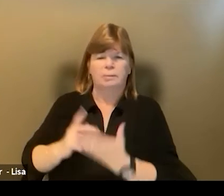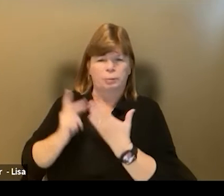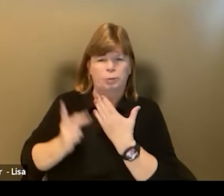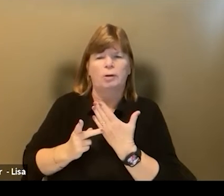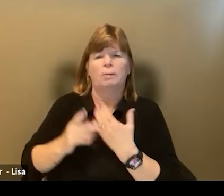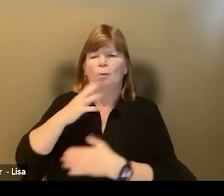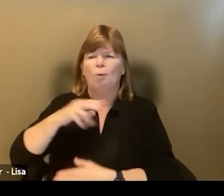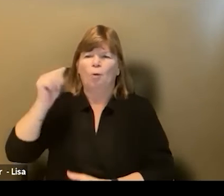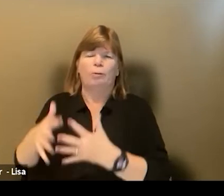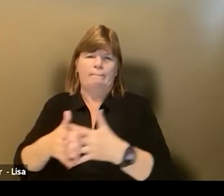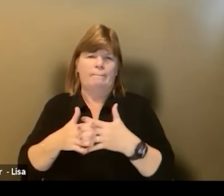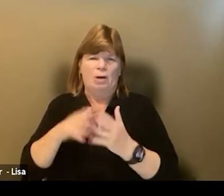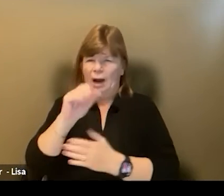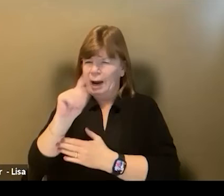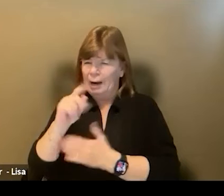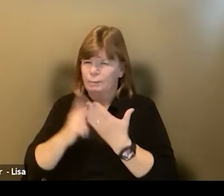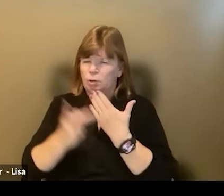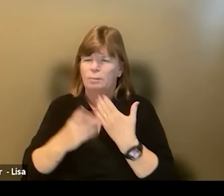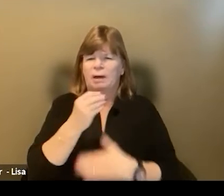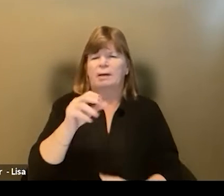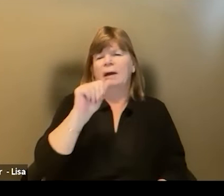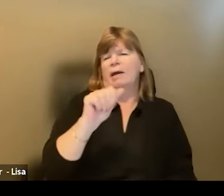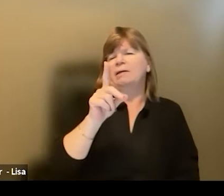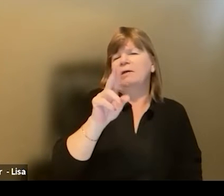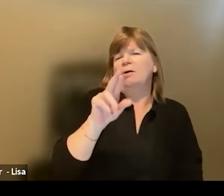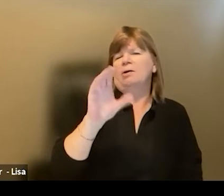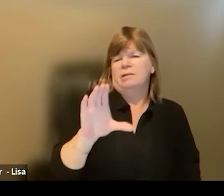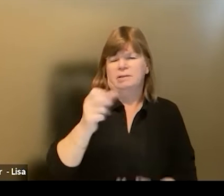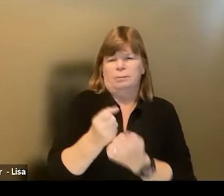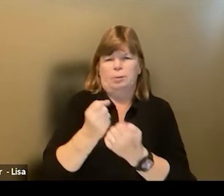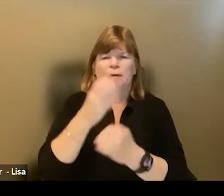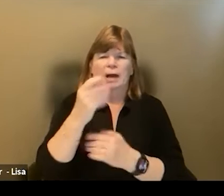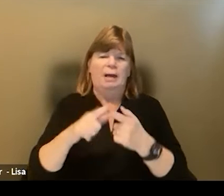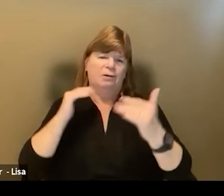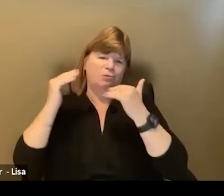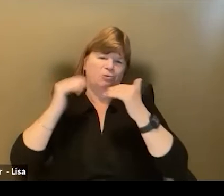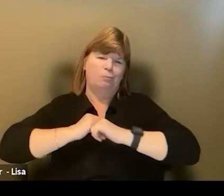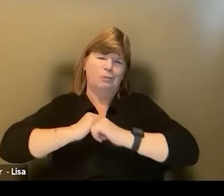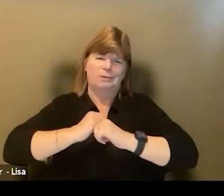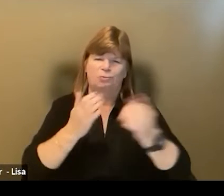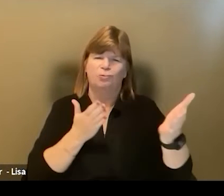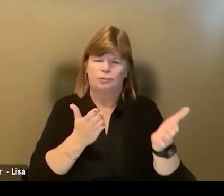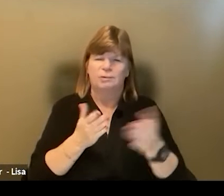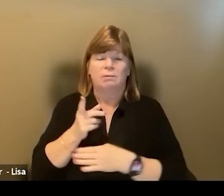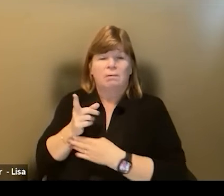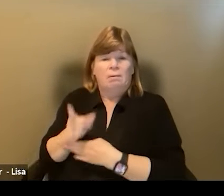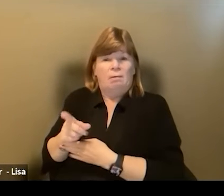Older Americans Act programs, and the ADRC support, as well as adult protective services. They